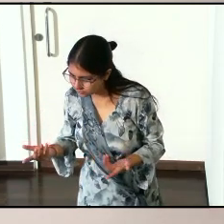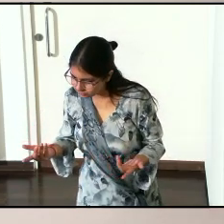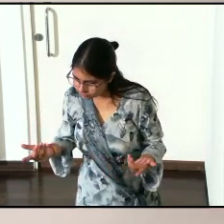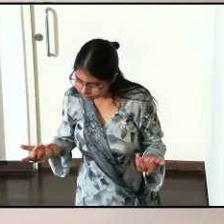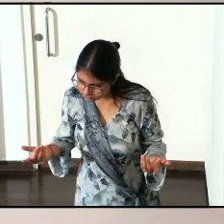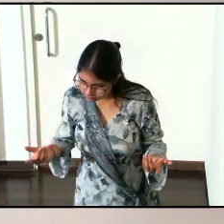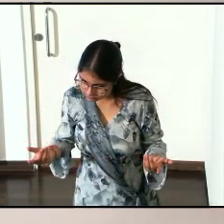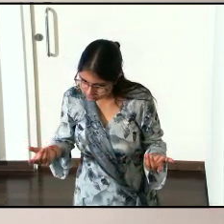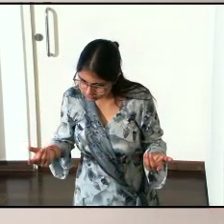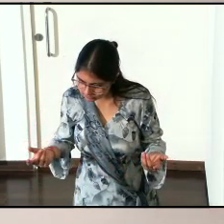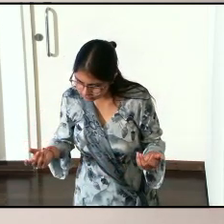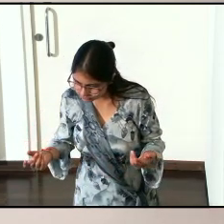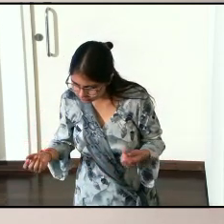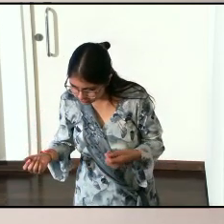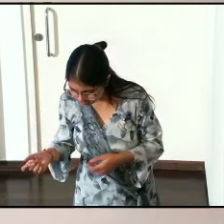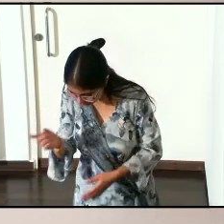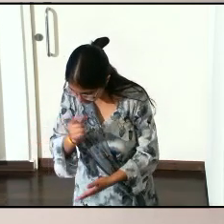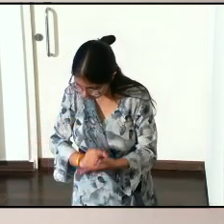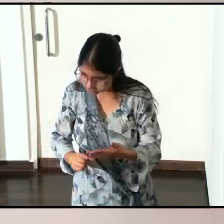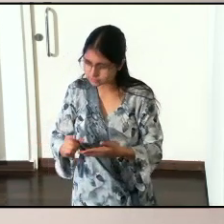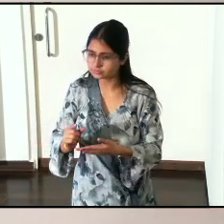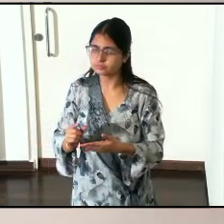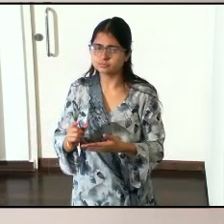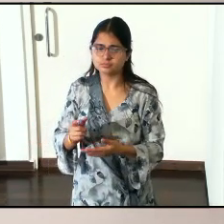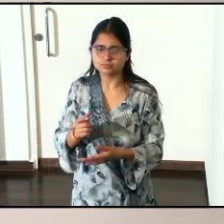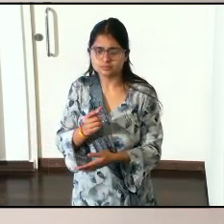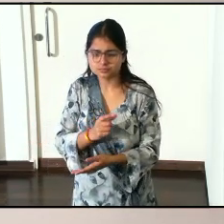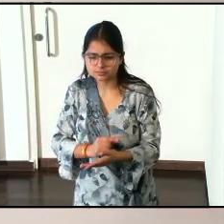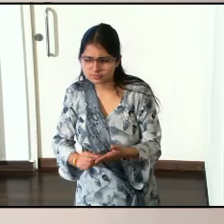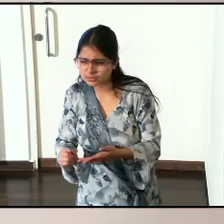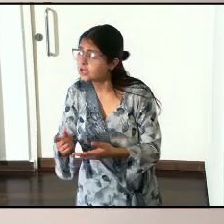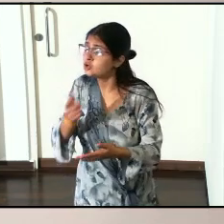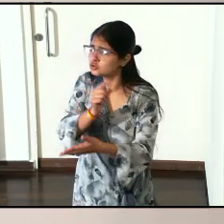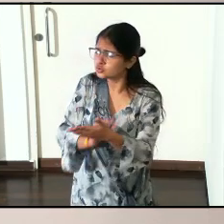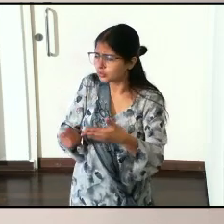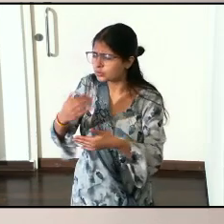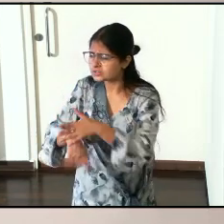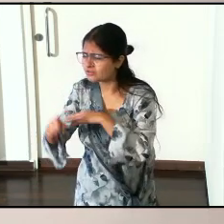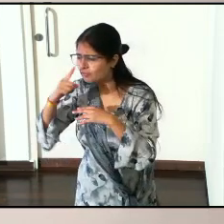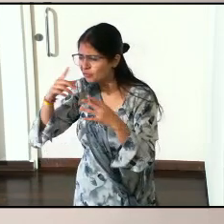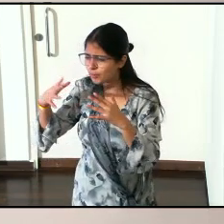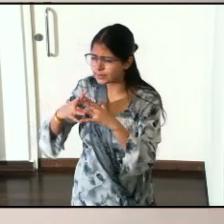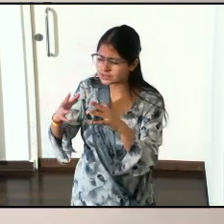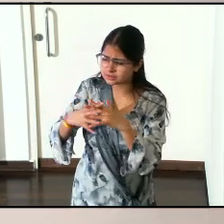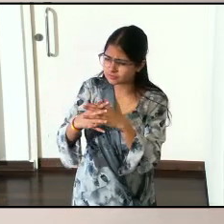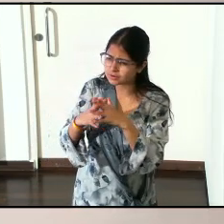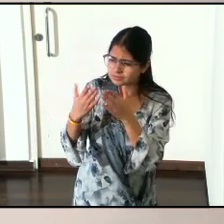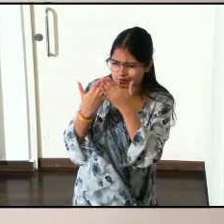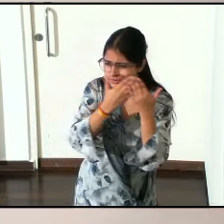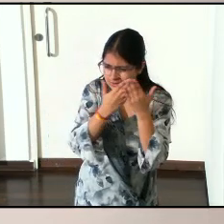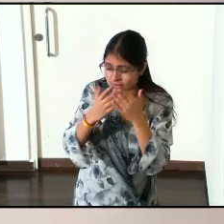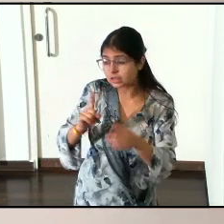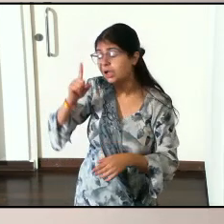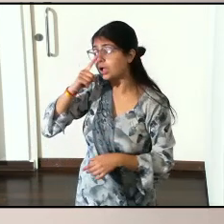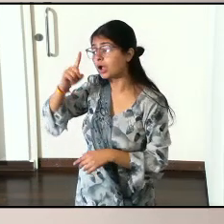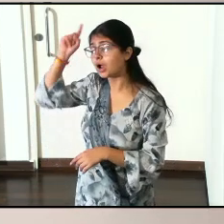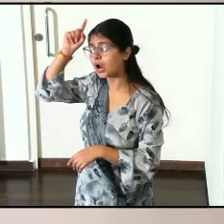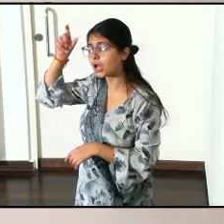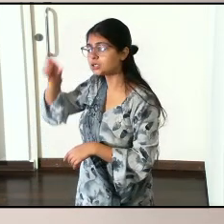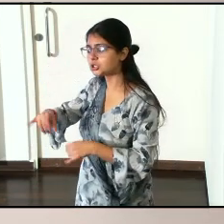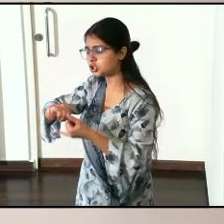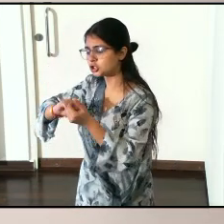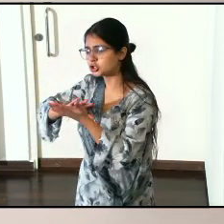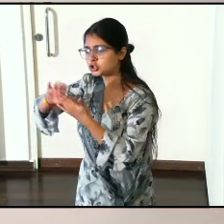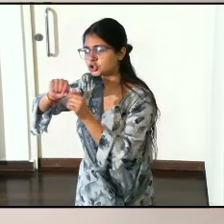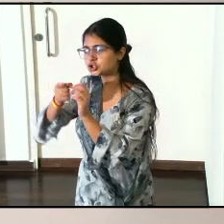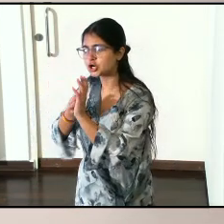Savitribai Phule University, the women's studies people have, from Sharmila's time, have been collecting,